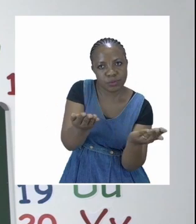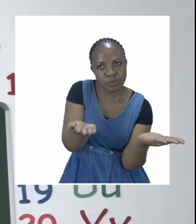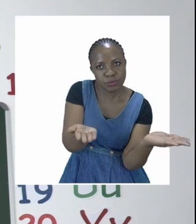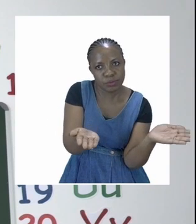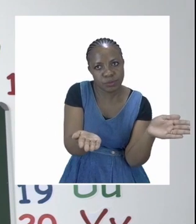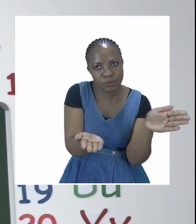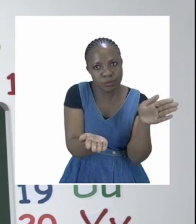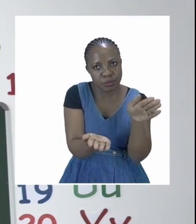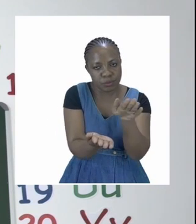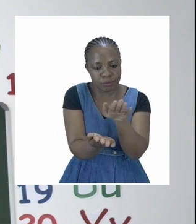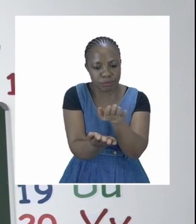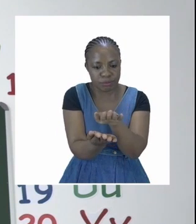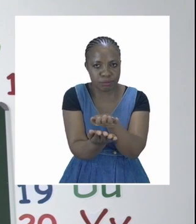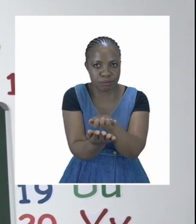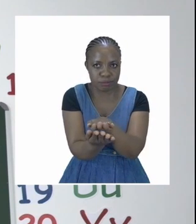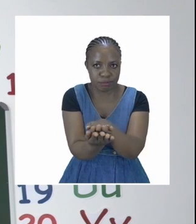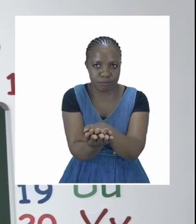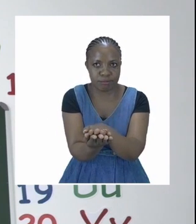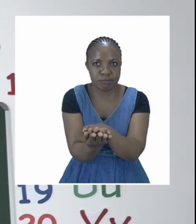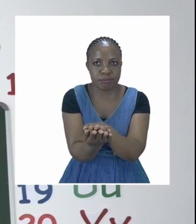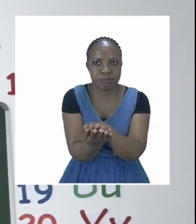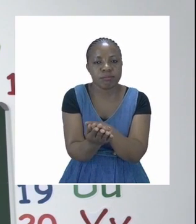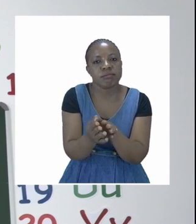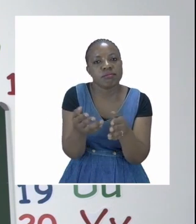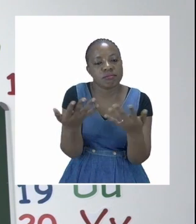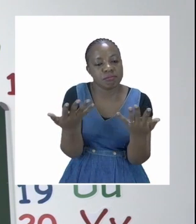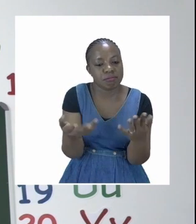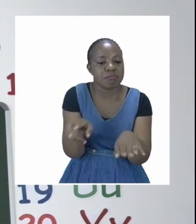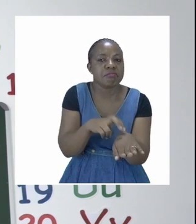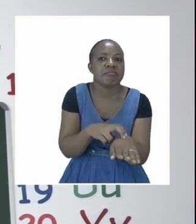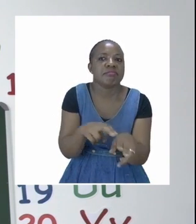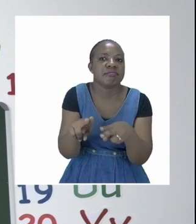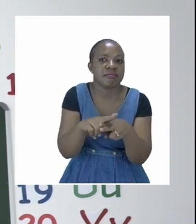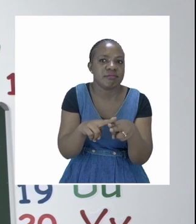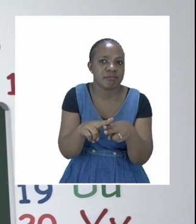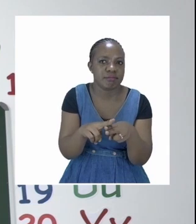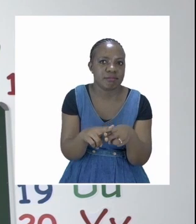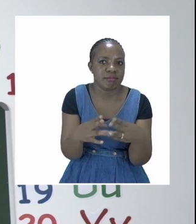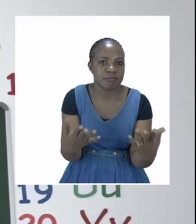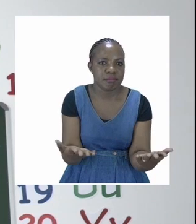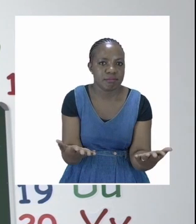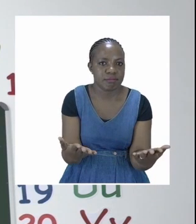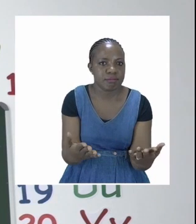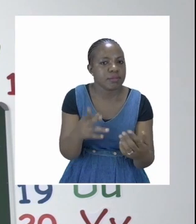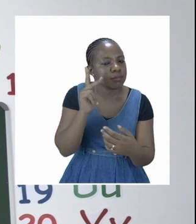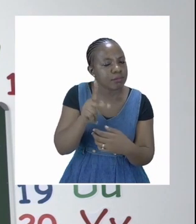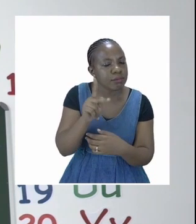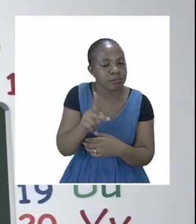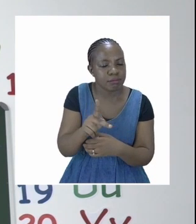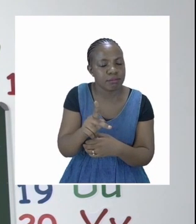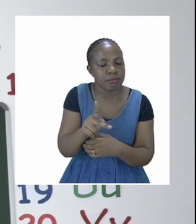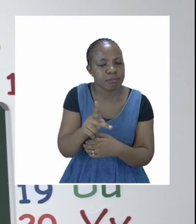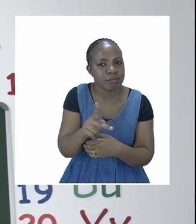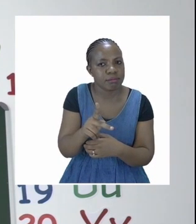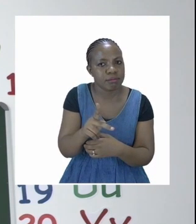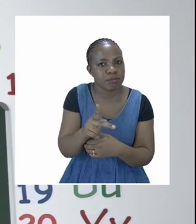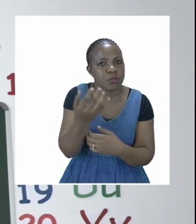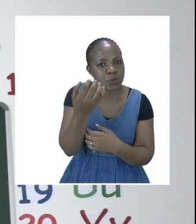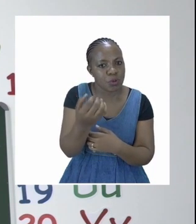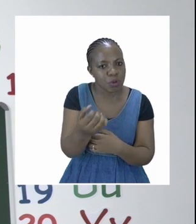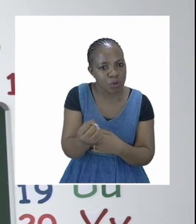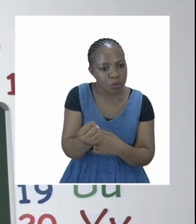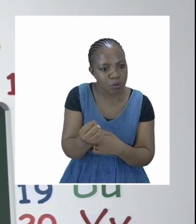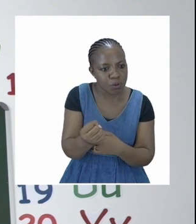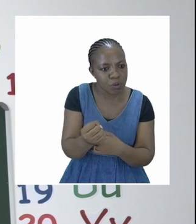it for ready to use. But there is more. We are also available on